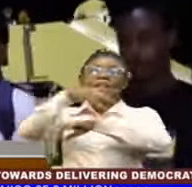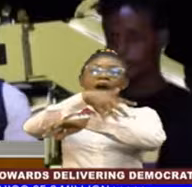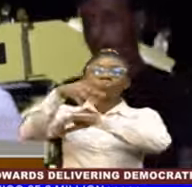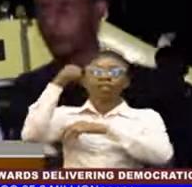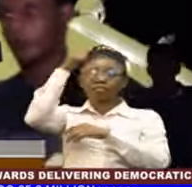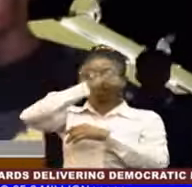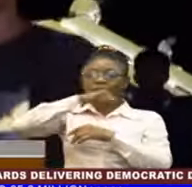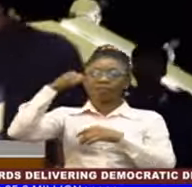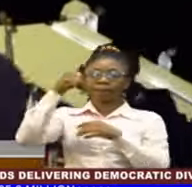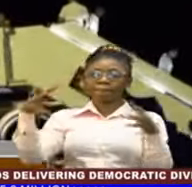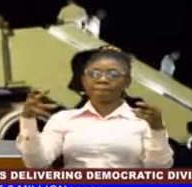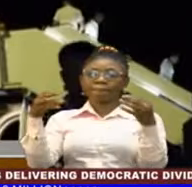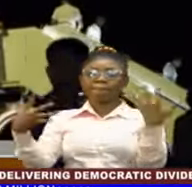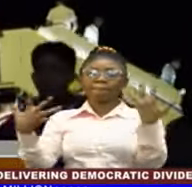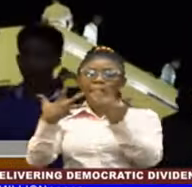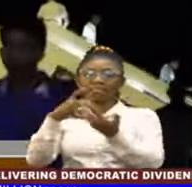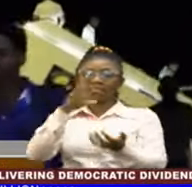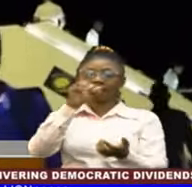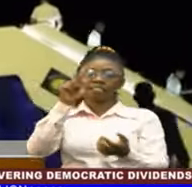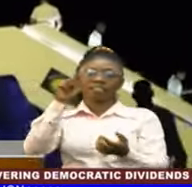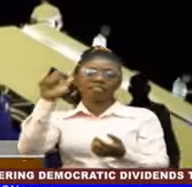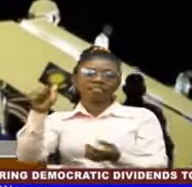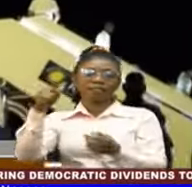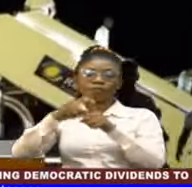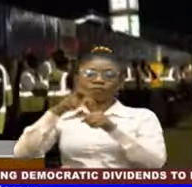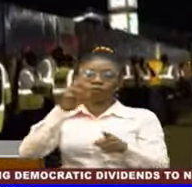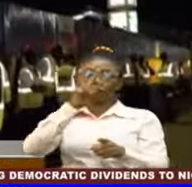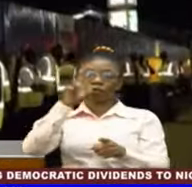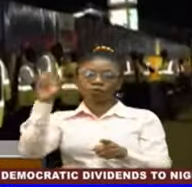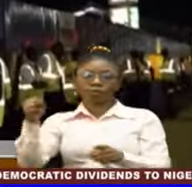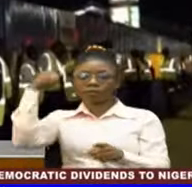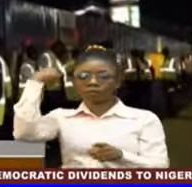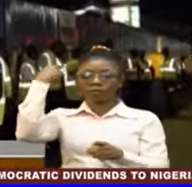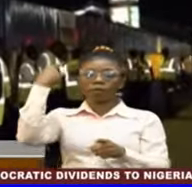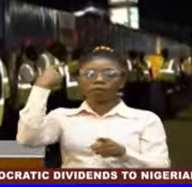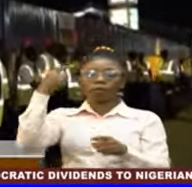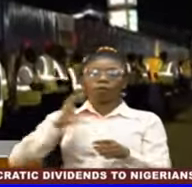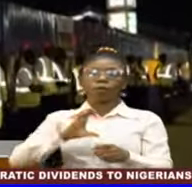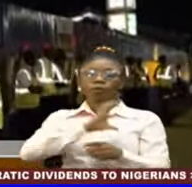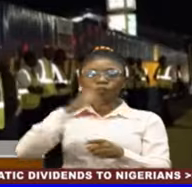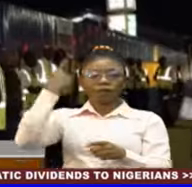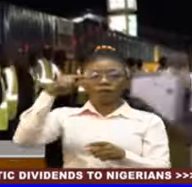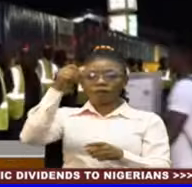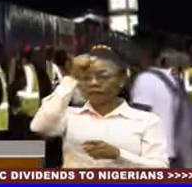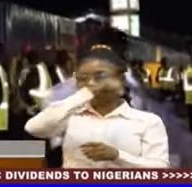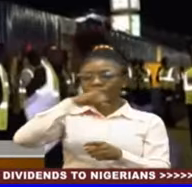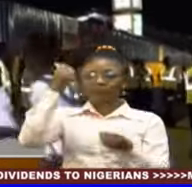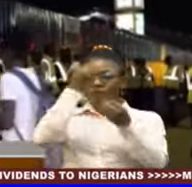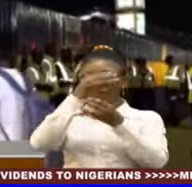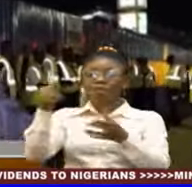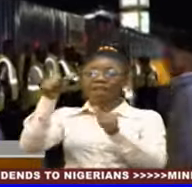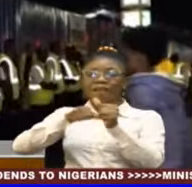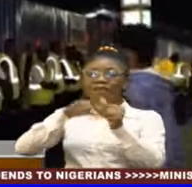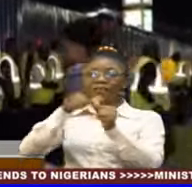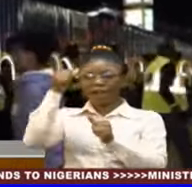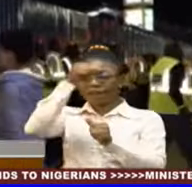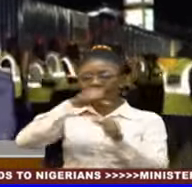to data from the United Nations Economic Commission for Africa. He said any African can get on a plane to